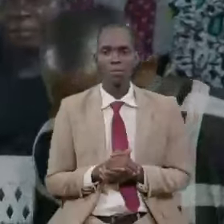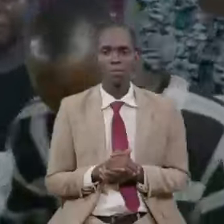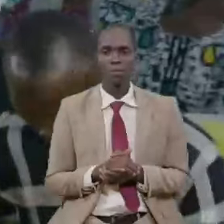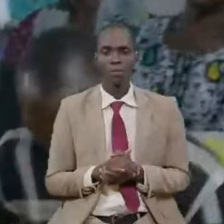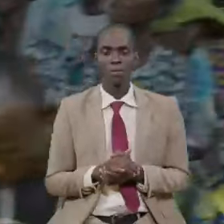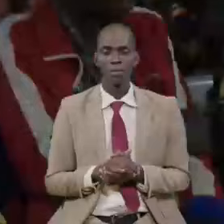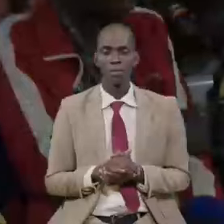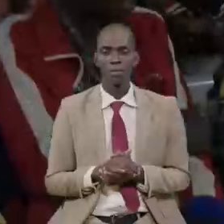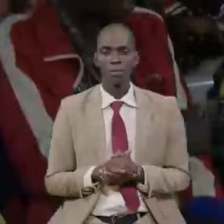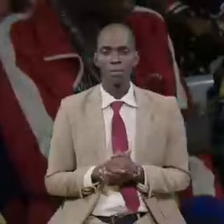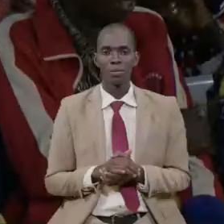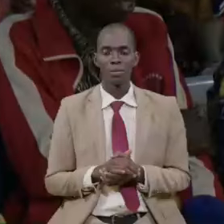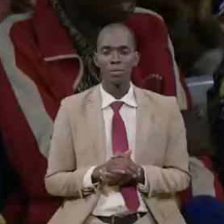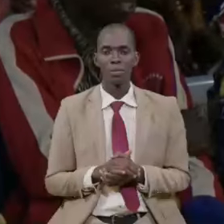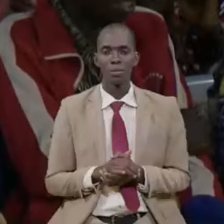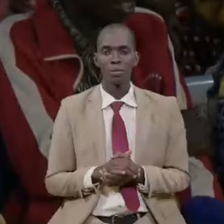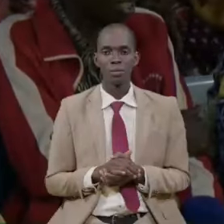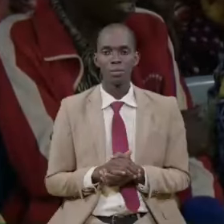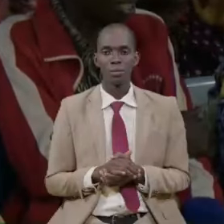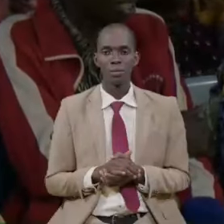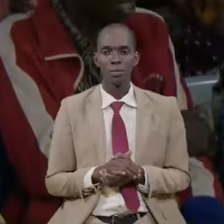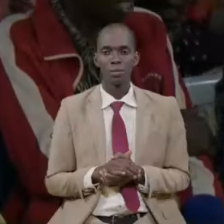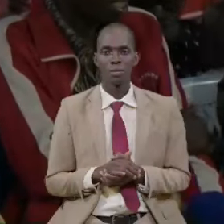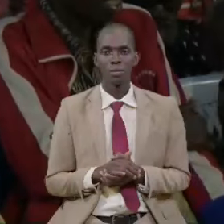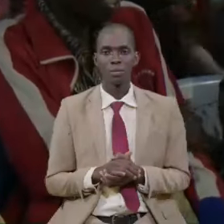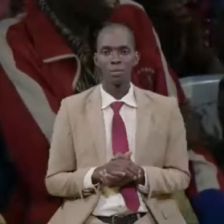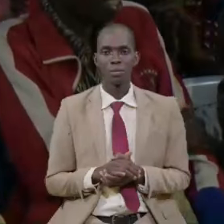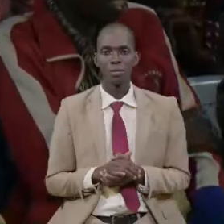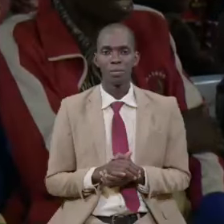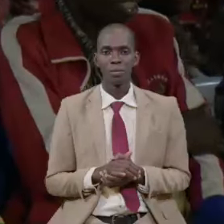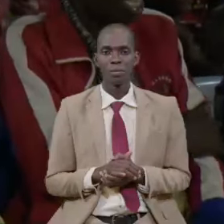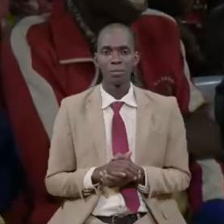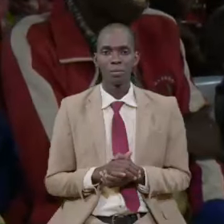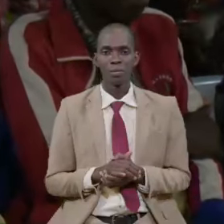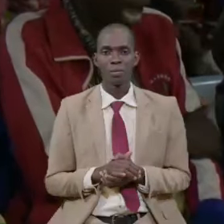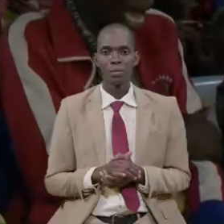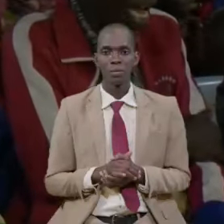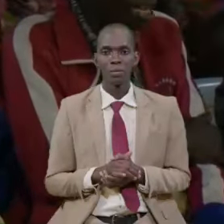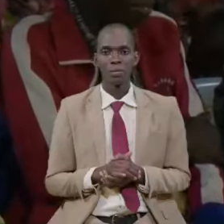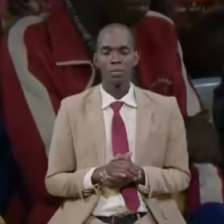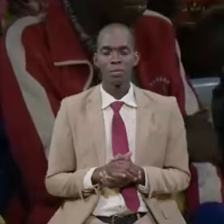Like it happened to her, your miracle is right there today.